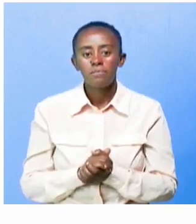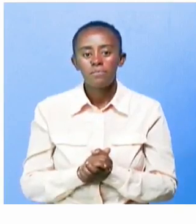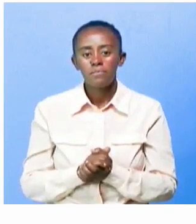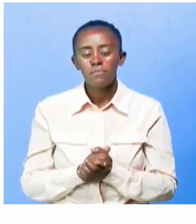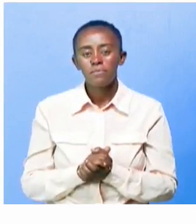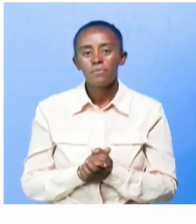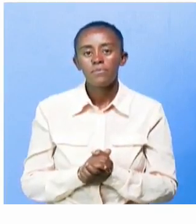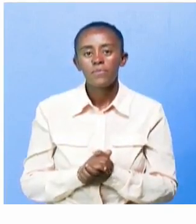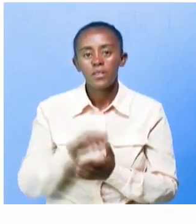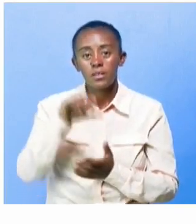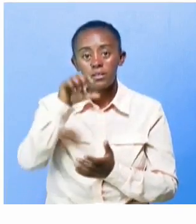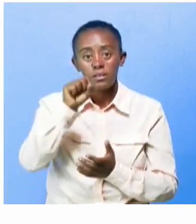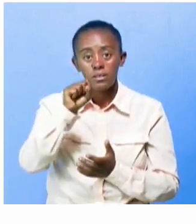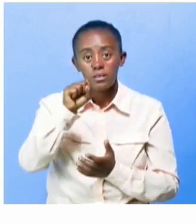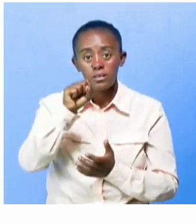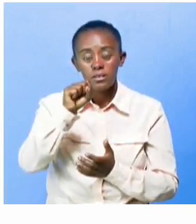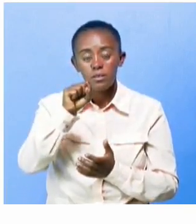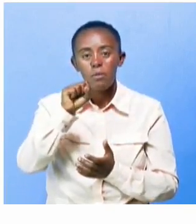decisions.